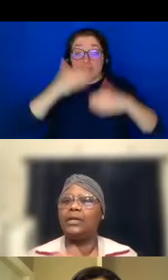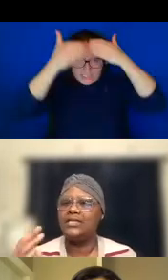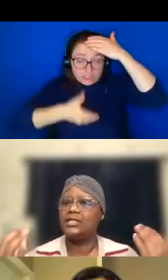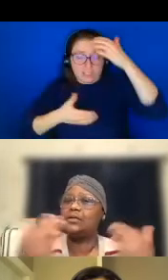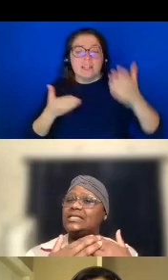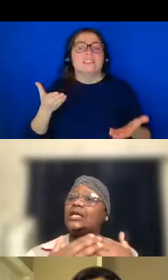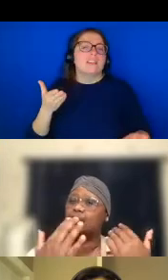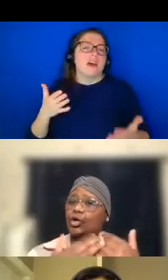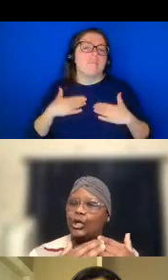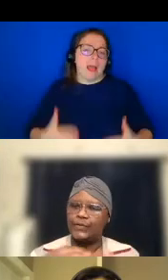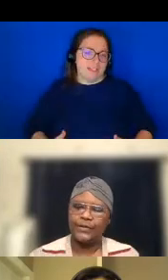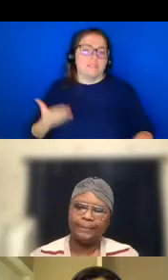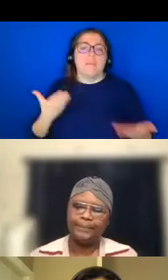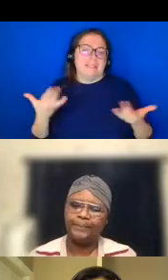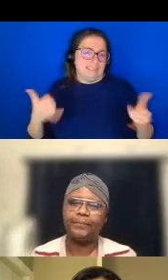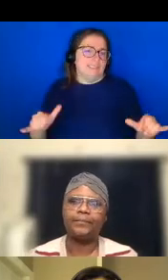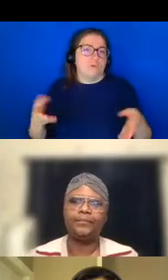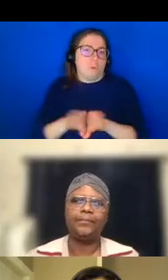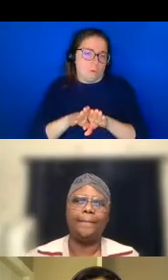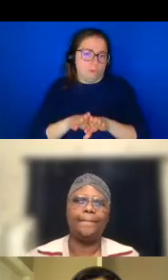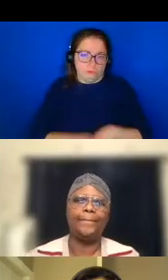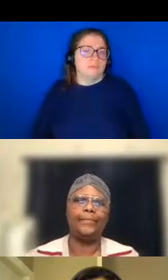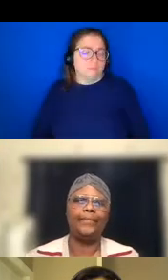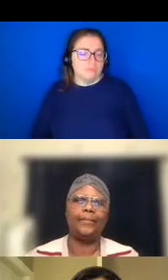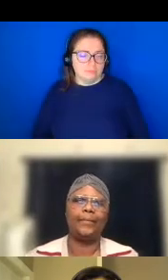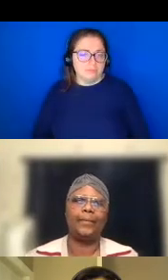probably still sealed or closed.